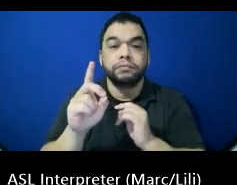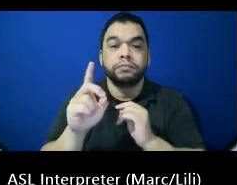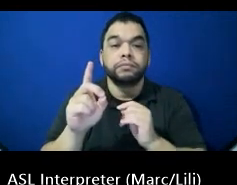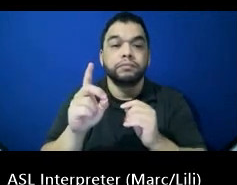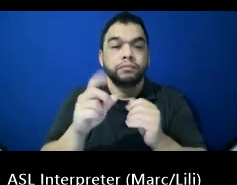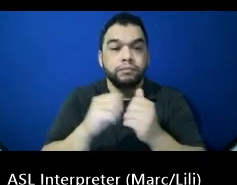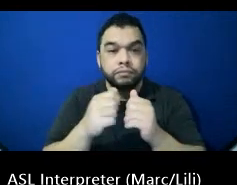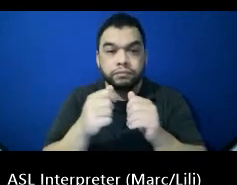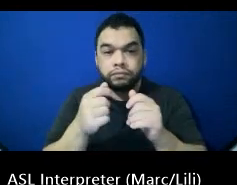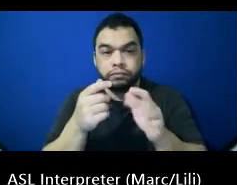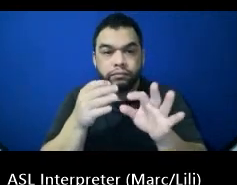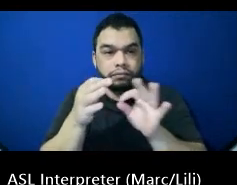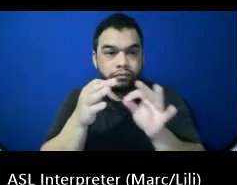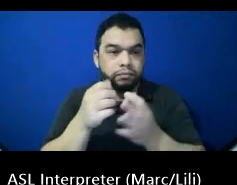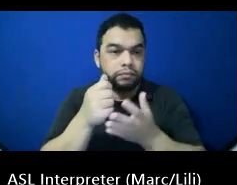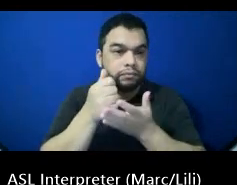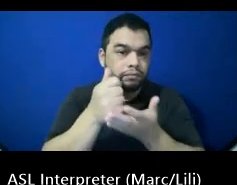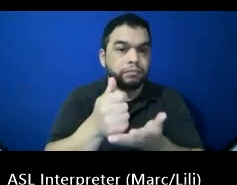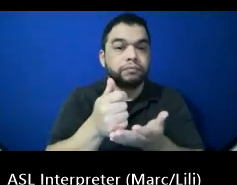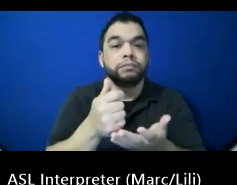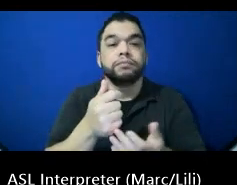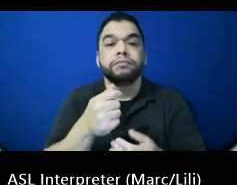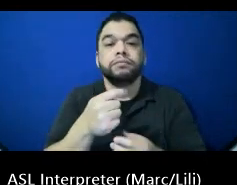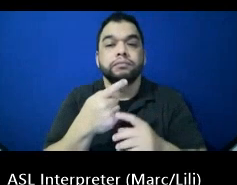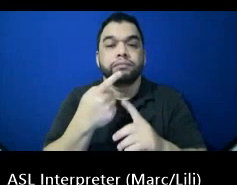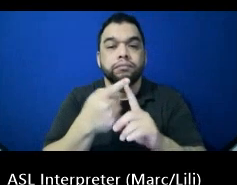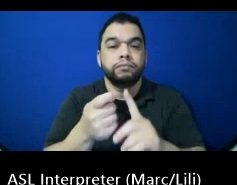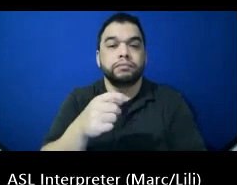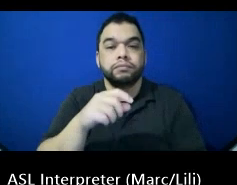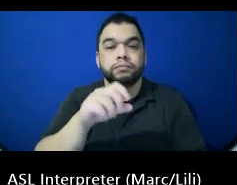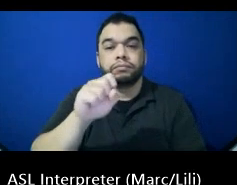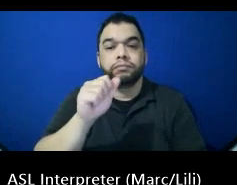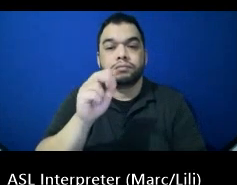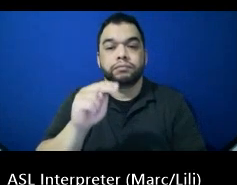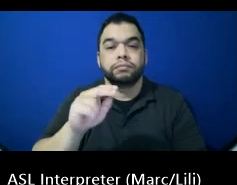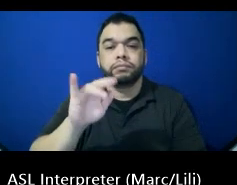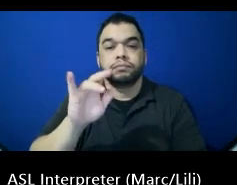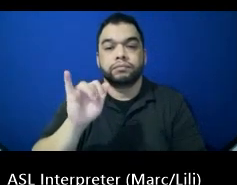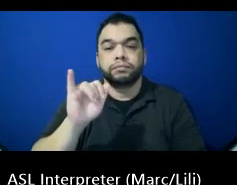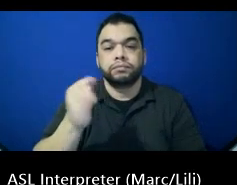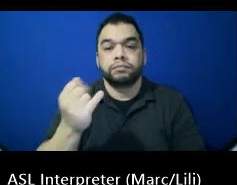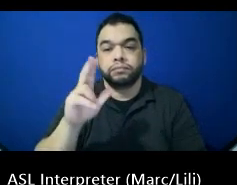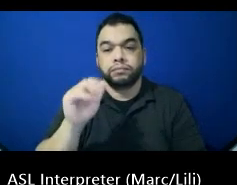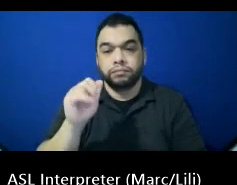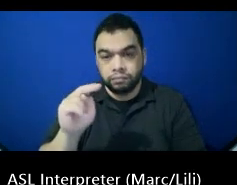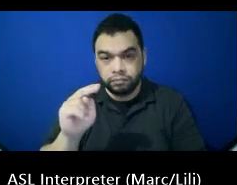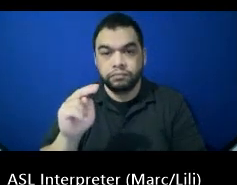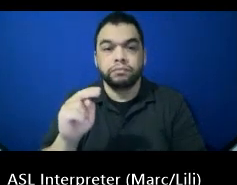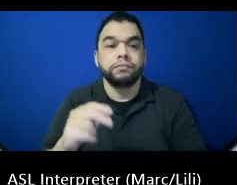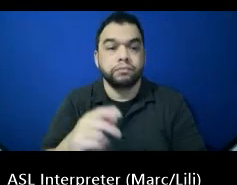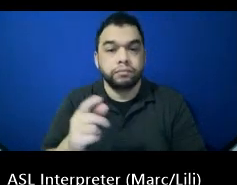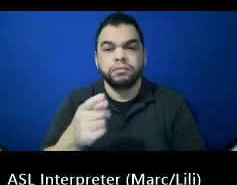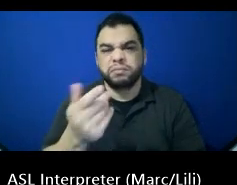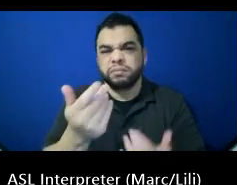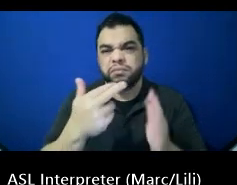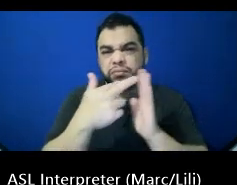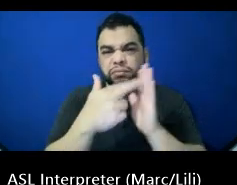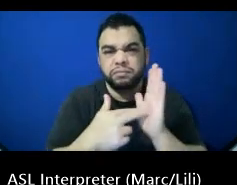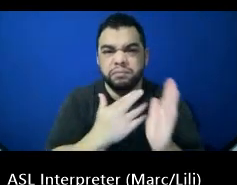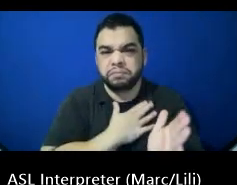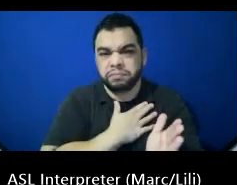the SJUNWS Storm Ready dashboard. Please register, go to our webpage and register